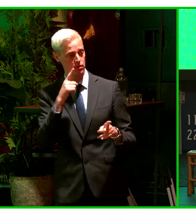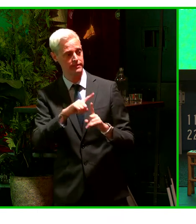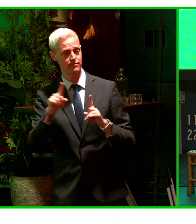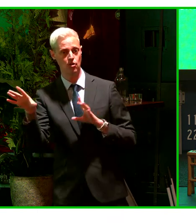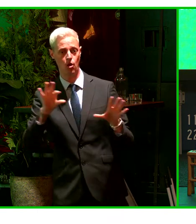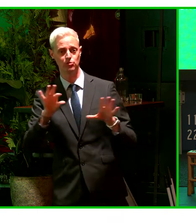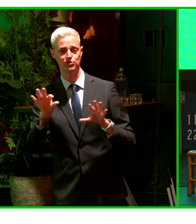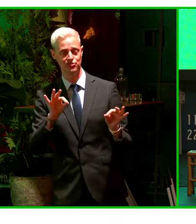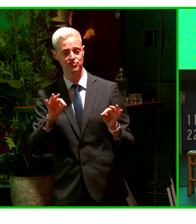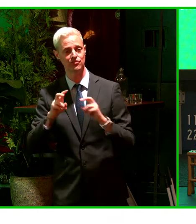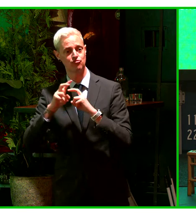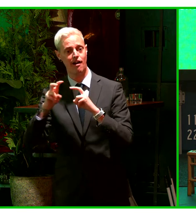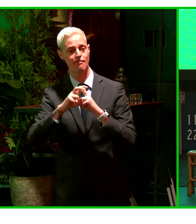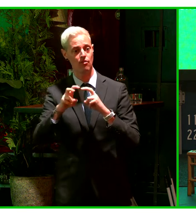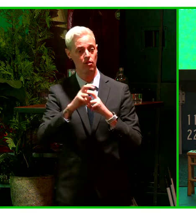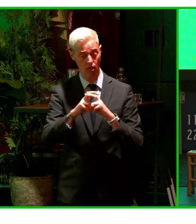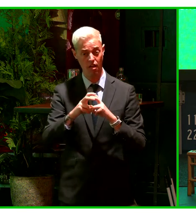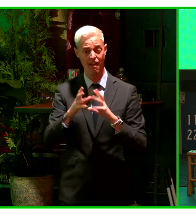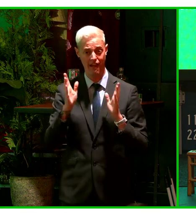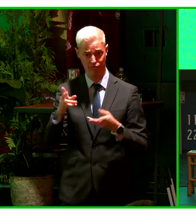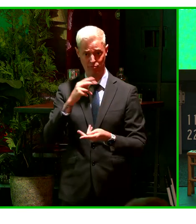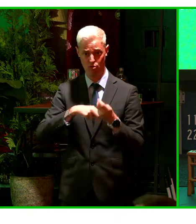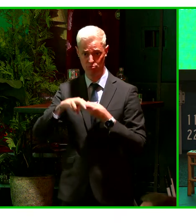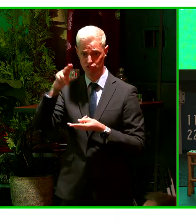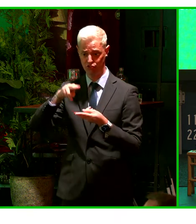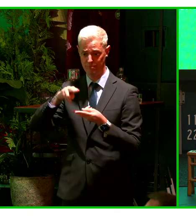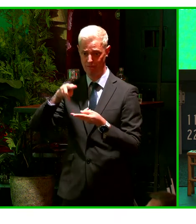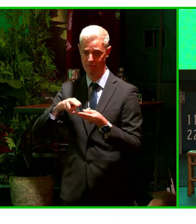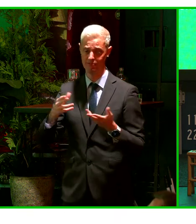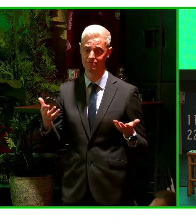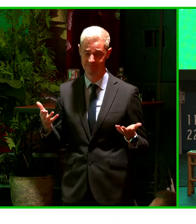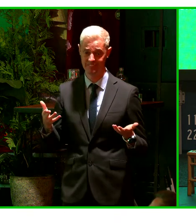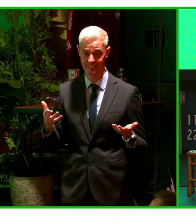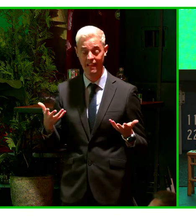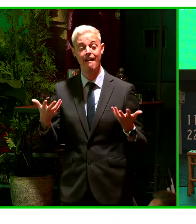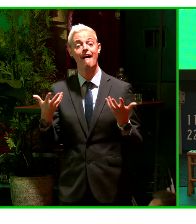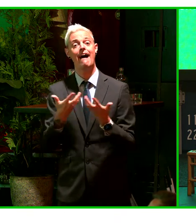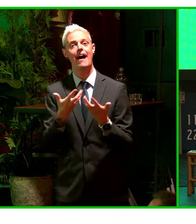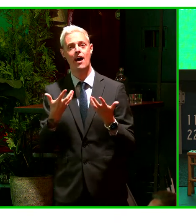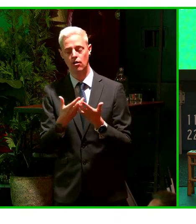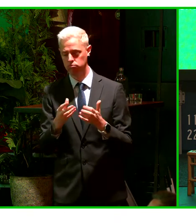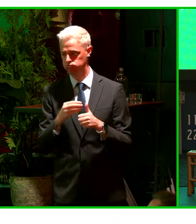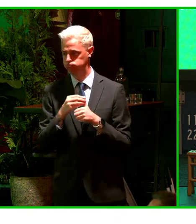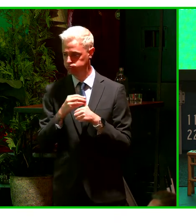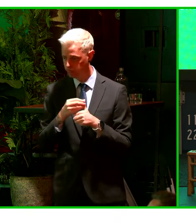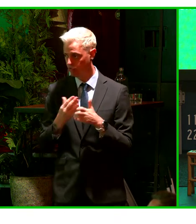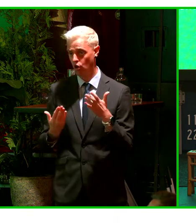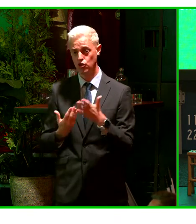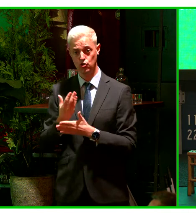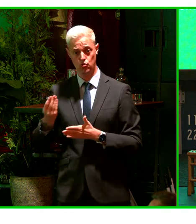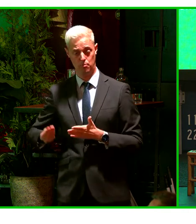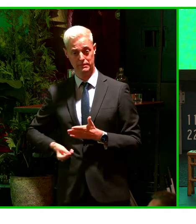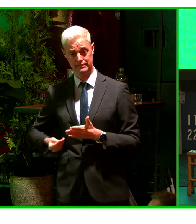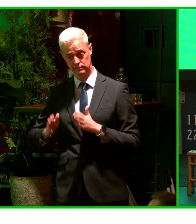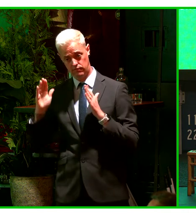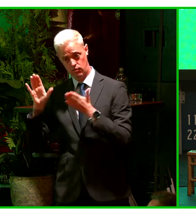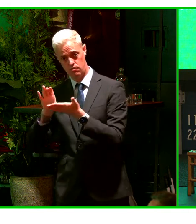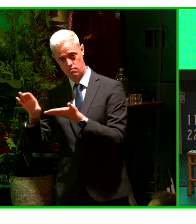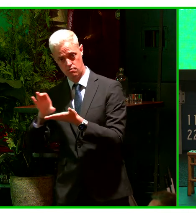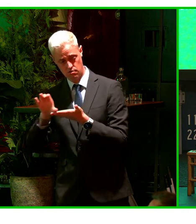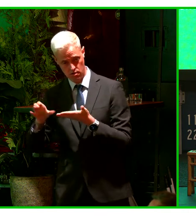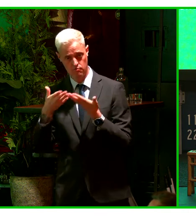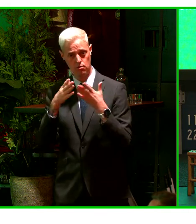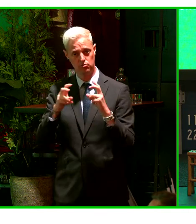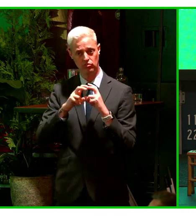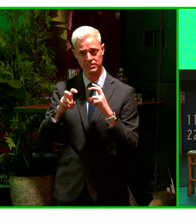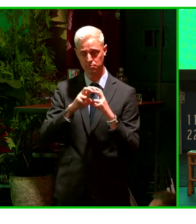we have got to make it cheap. And that's going to involve a number of different things. It'll be new business models for public transport, moving to something